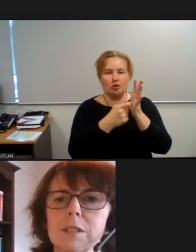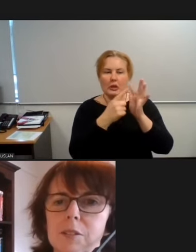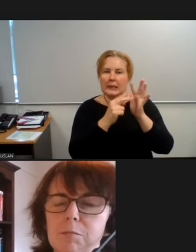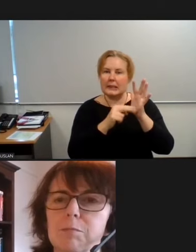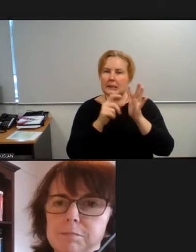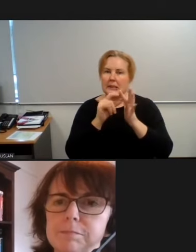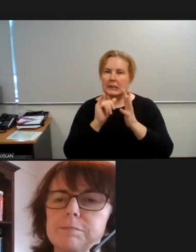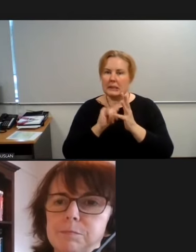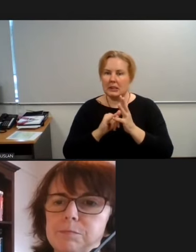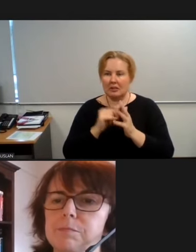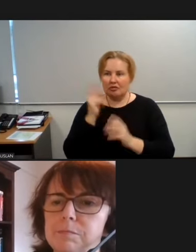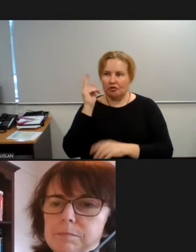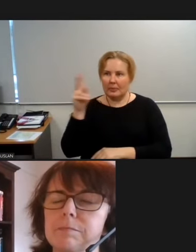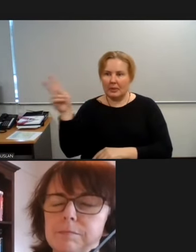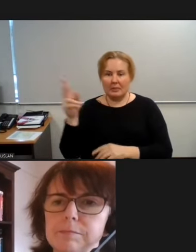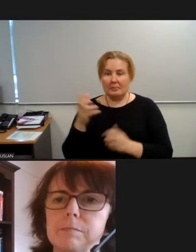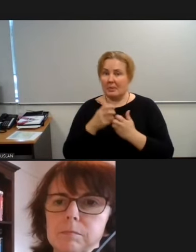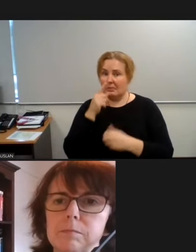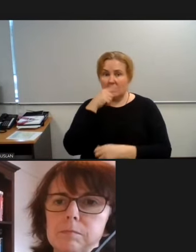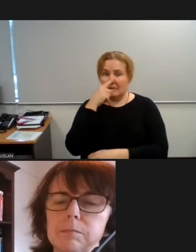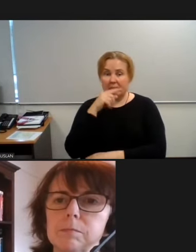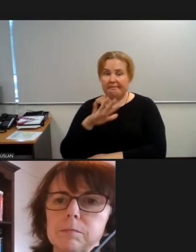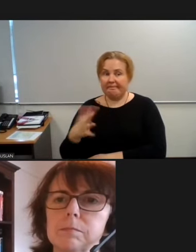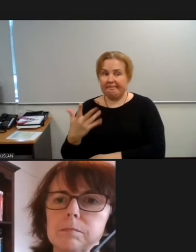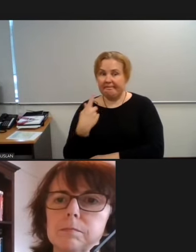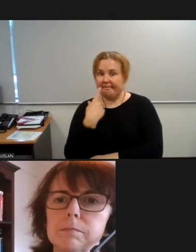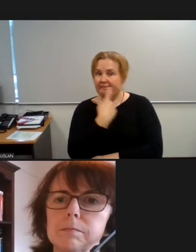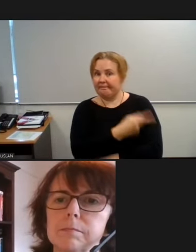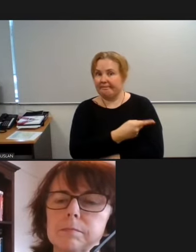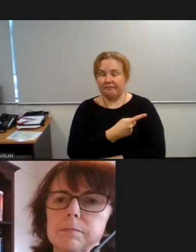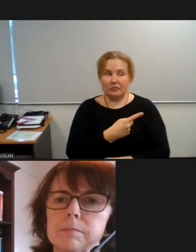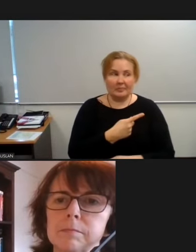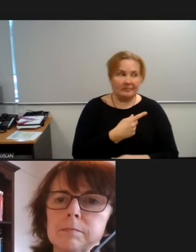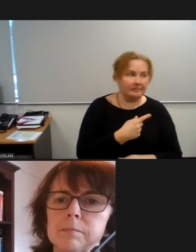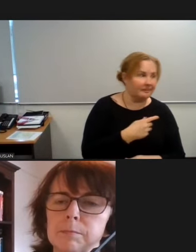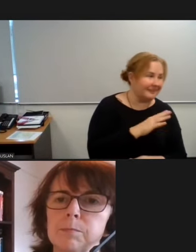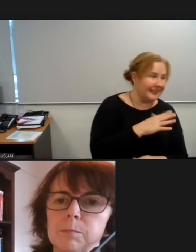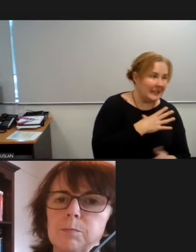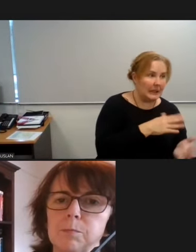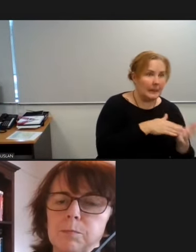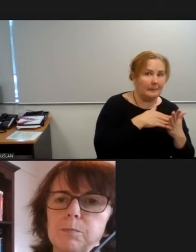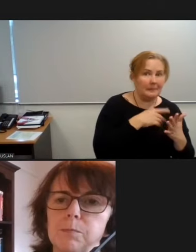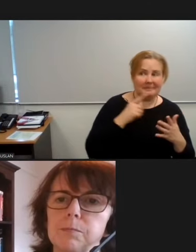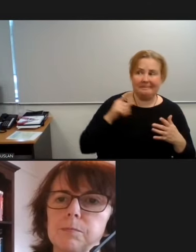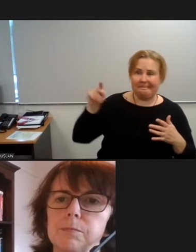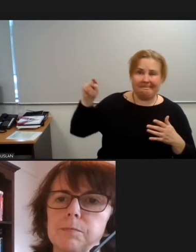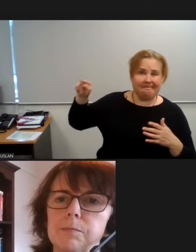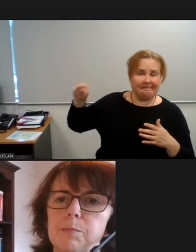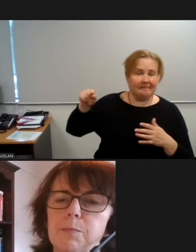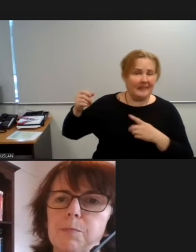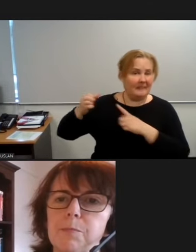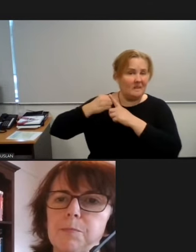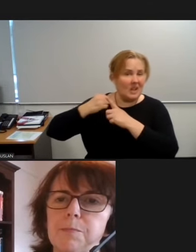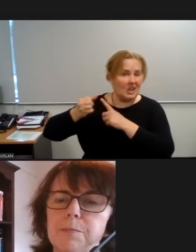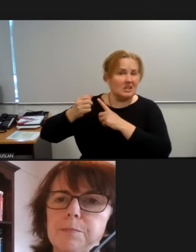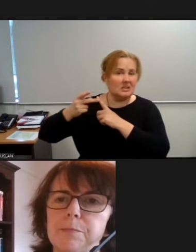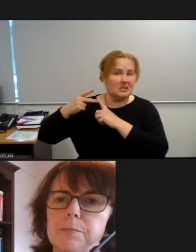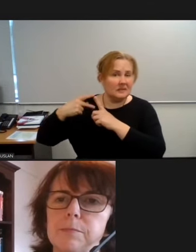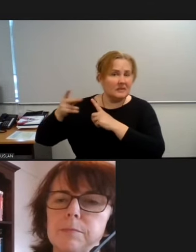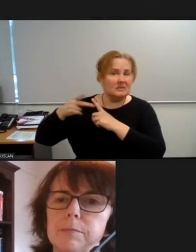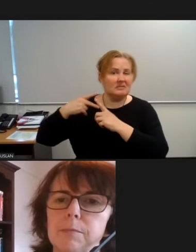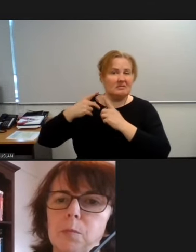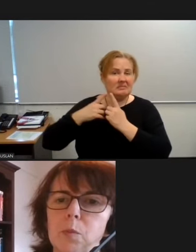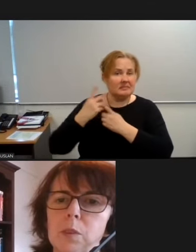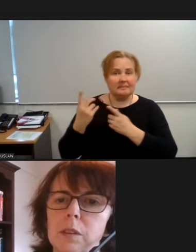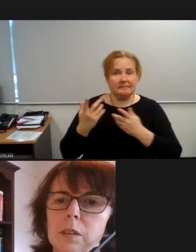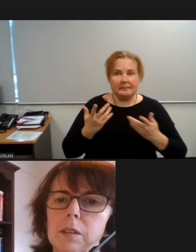initial perhaps underreporting because women and children were not able to get out and report. And then what we're seeing now around the additional reporting,